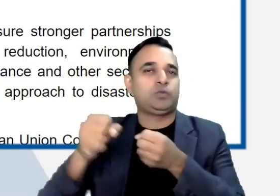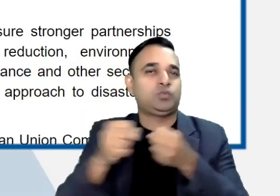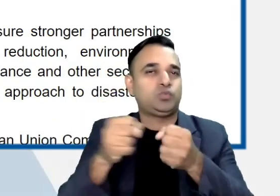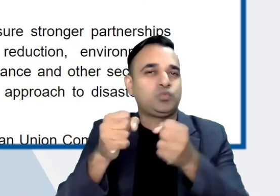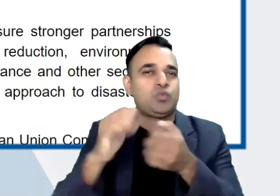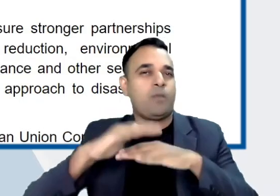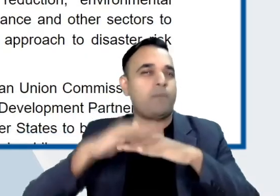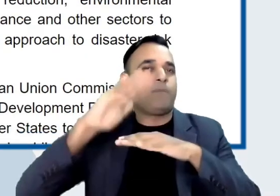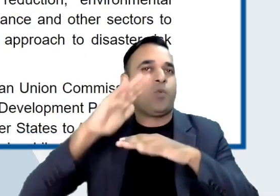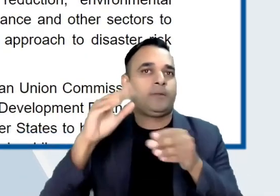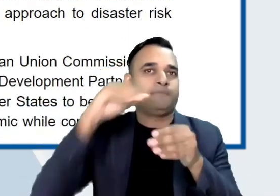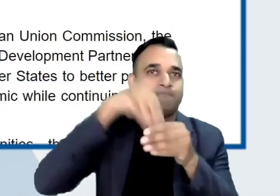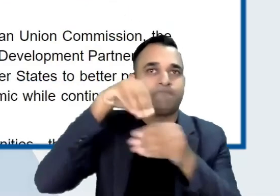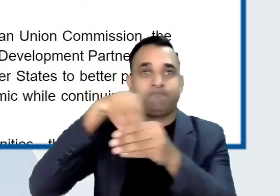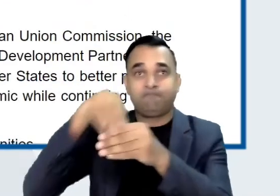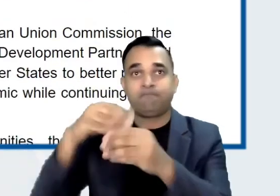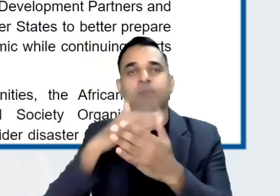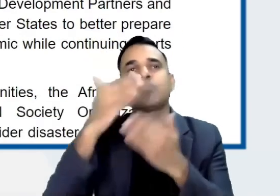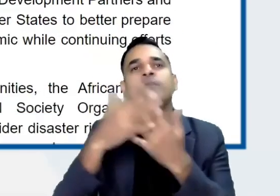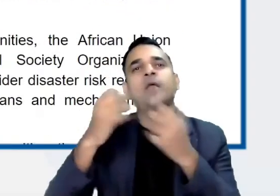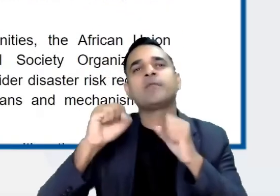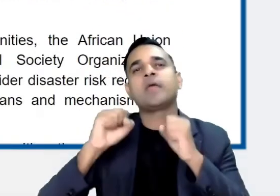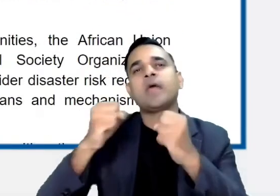levels. 12,